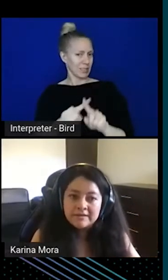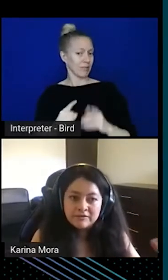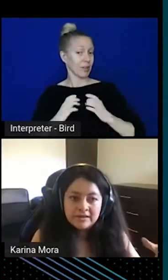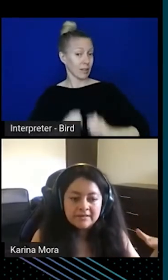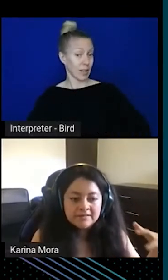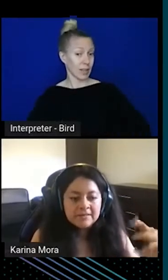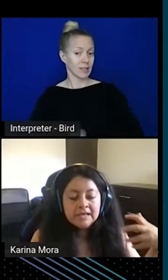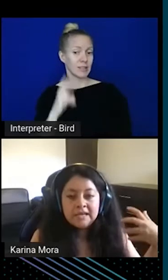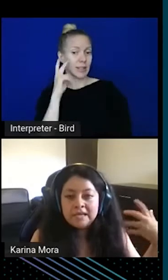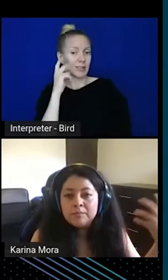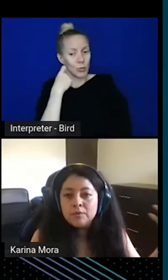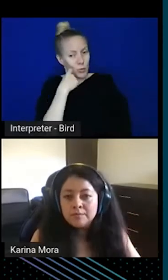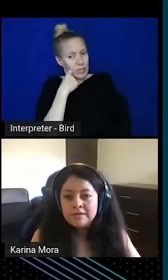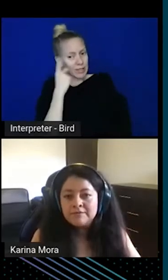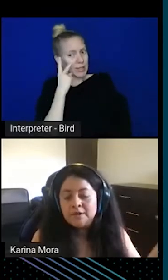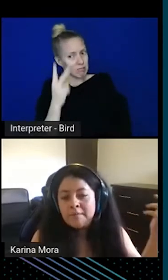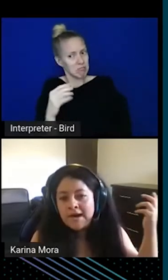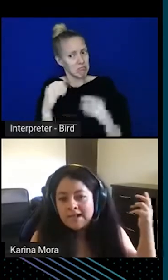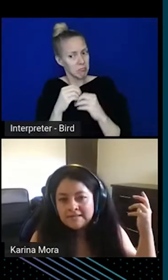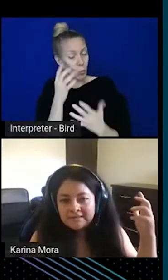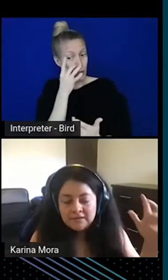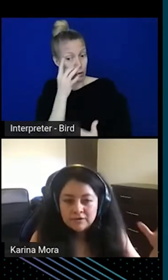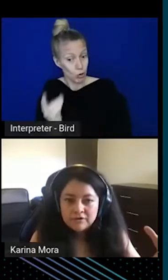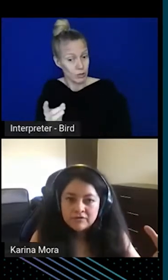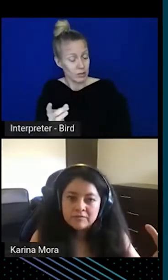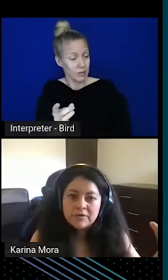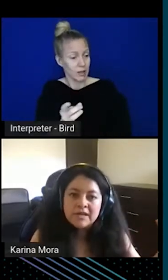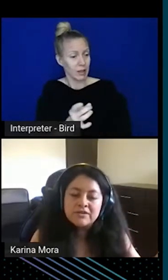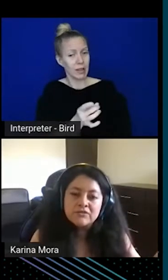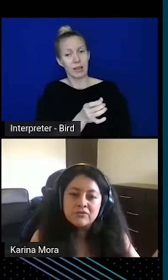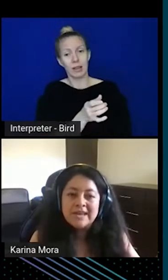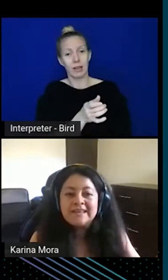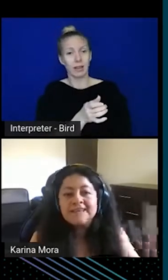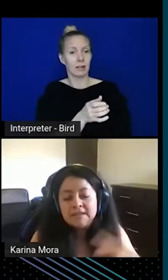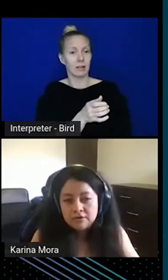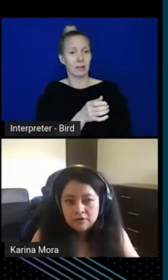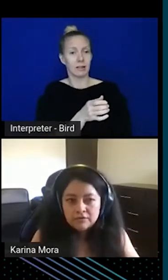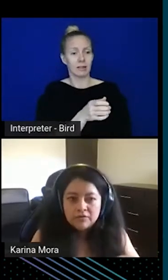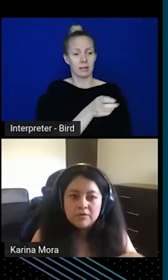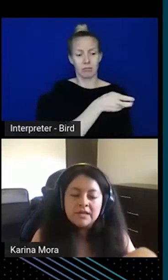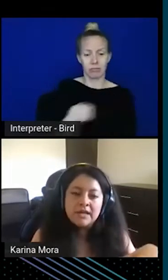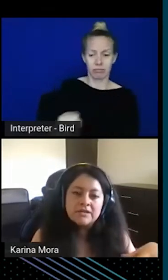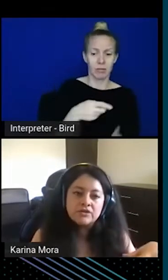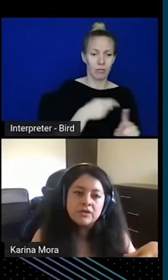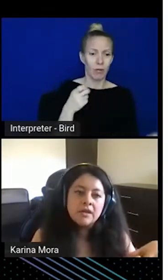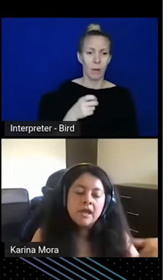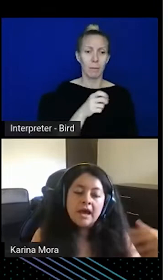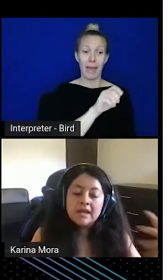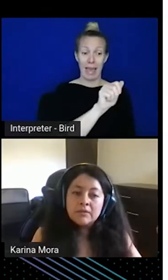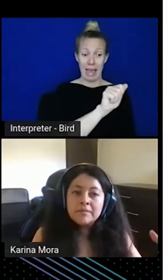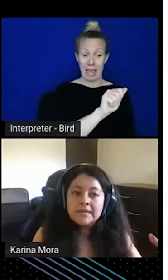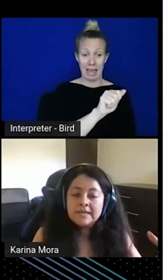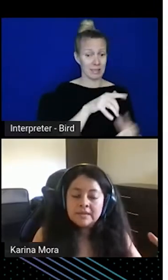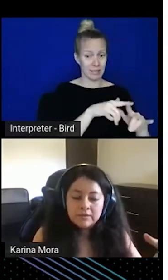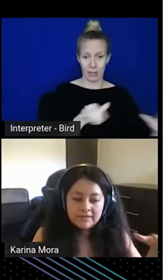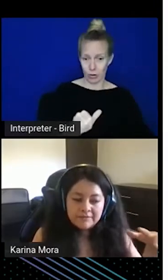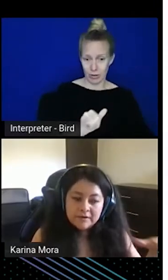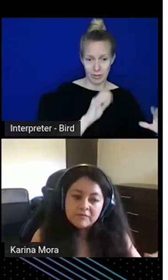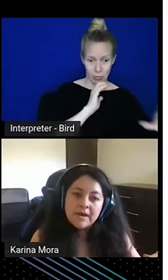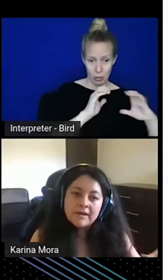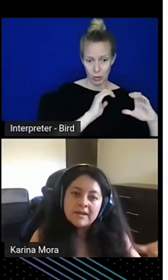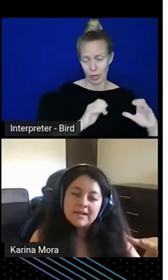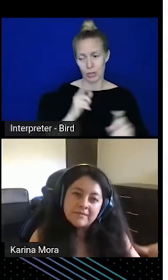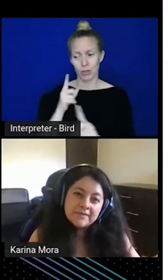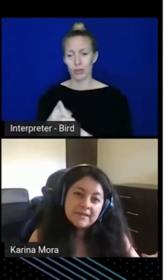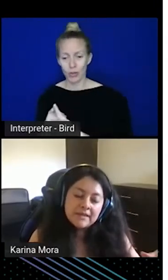more interest in moving from a synchronous communication to an asynchronous communication. And I will begin with the